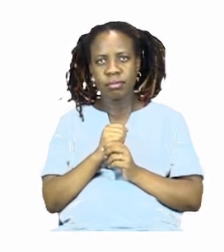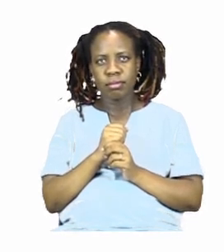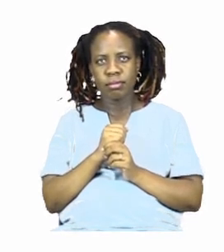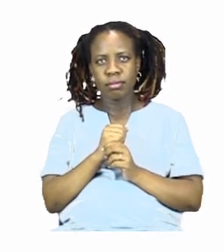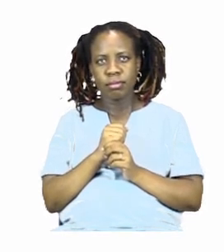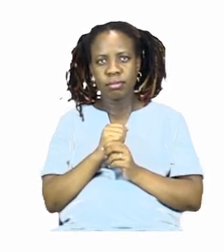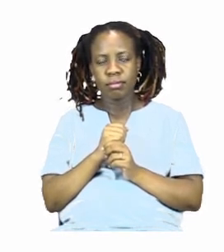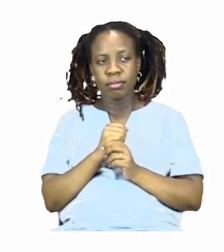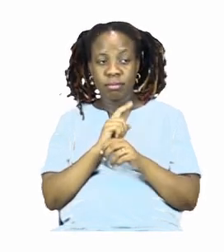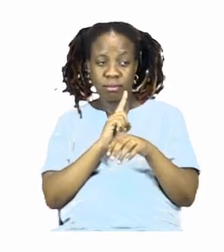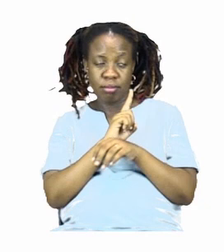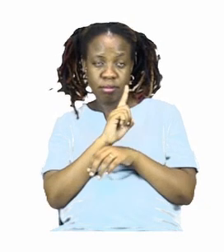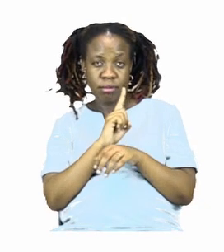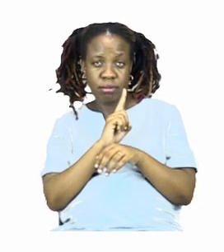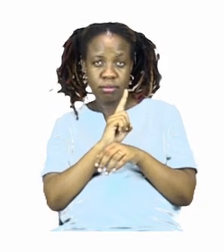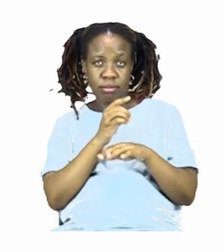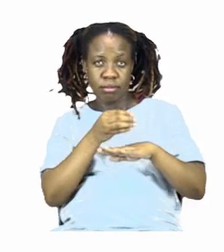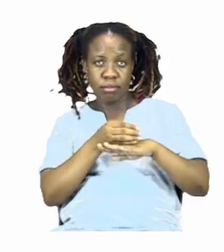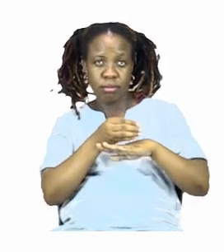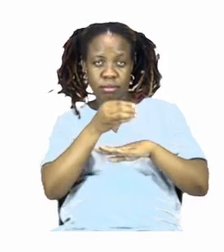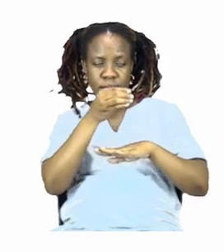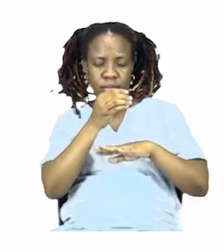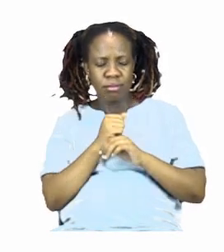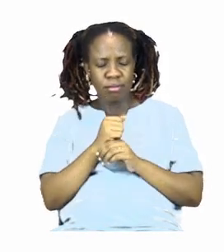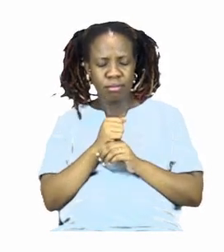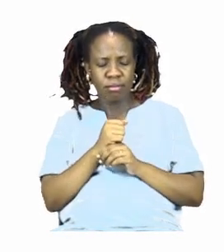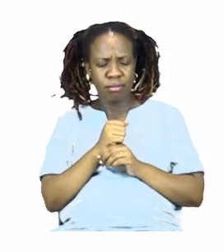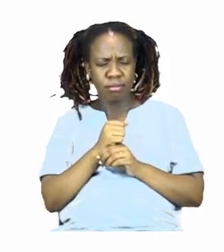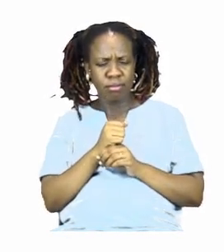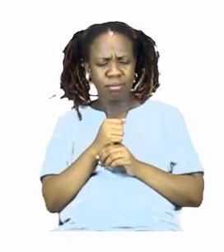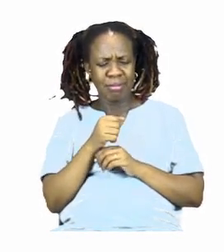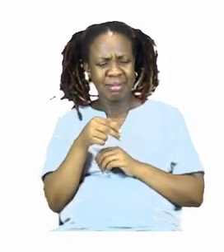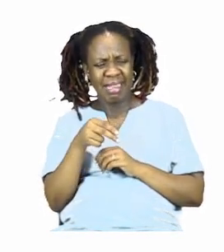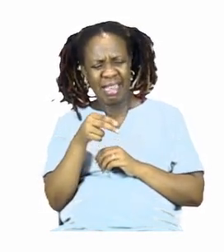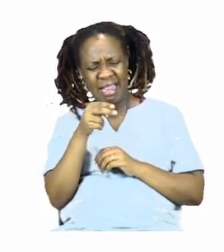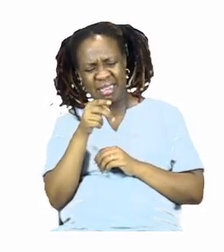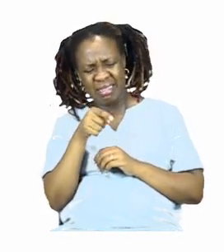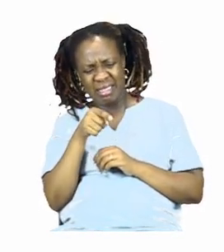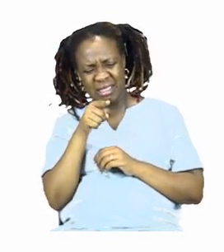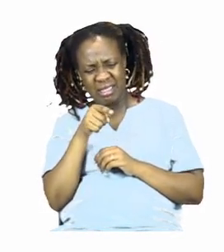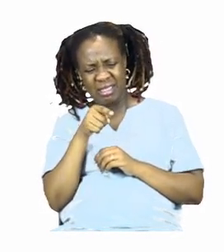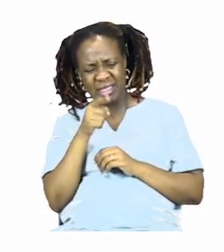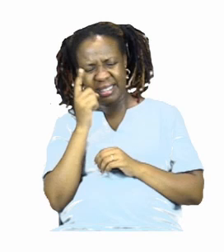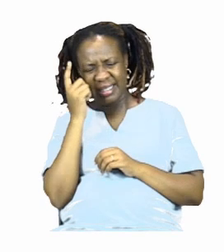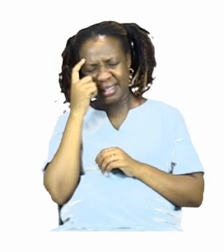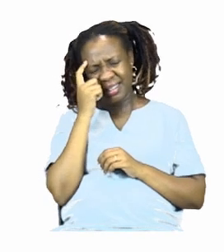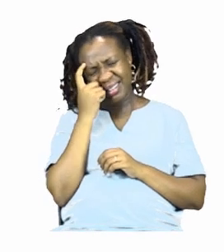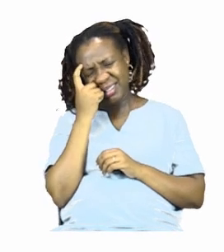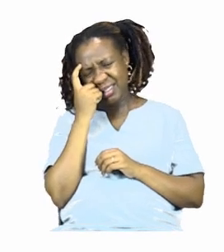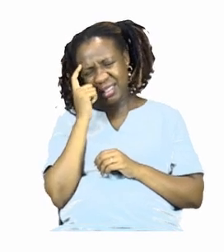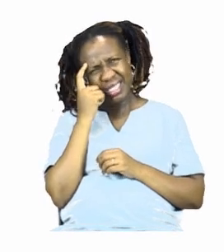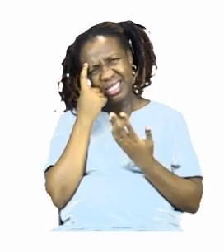look at the first bottle, how high would you estimate that first bottle to